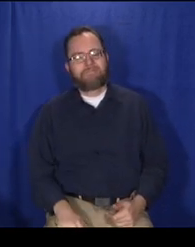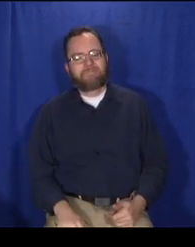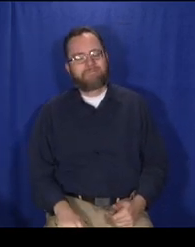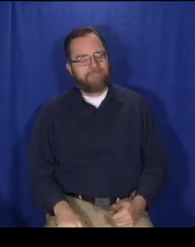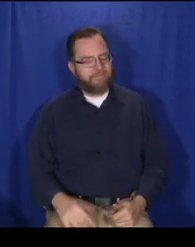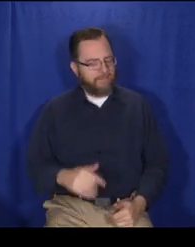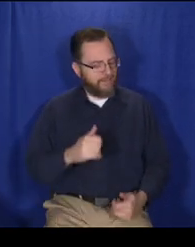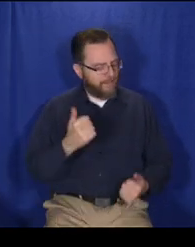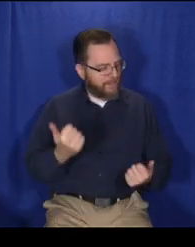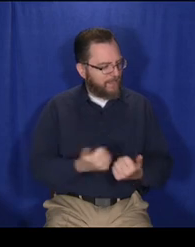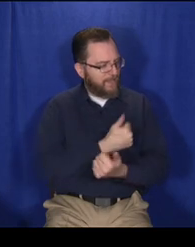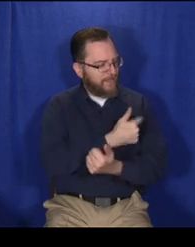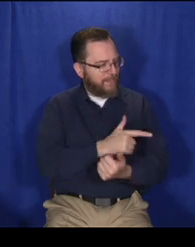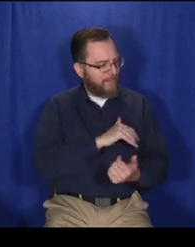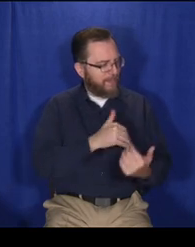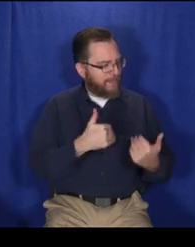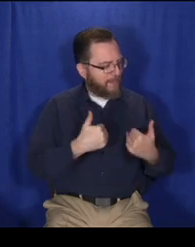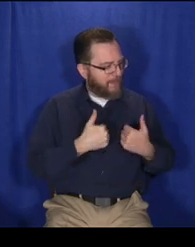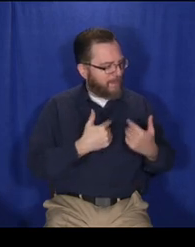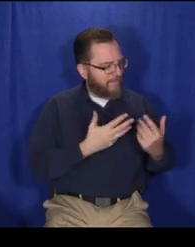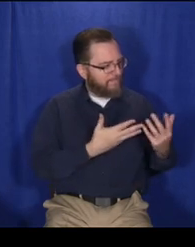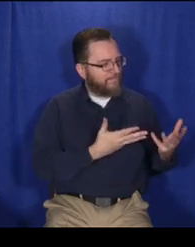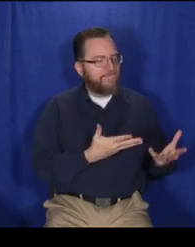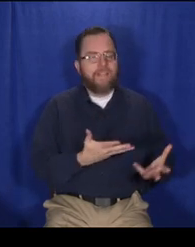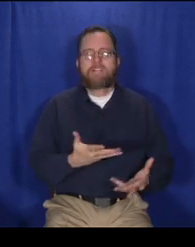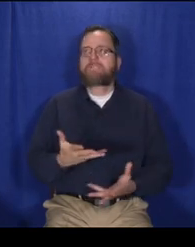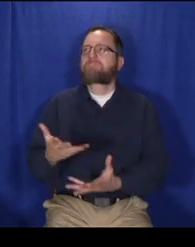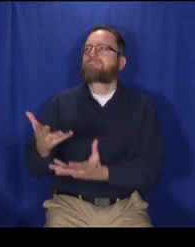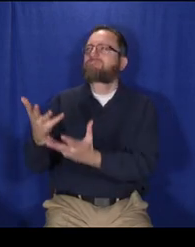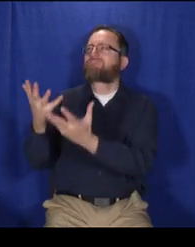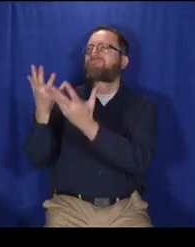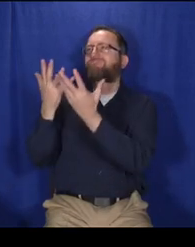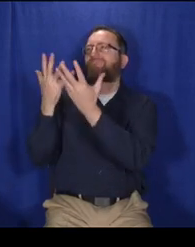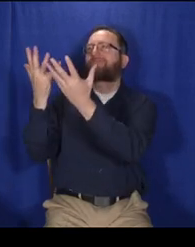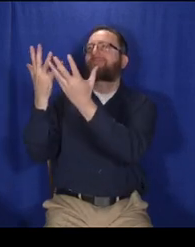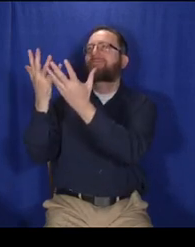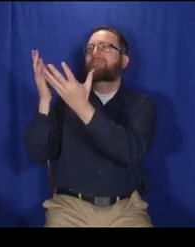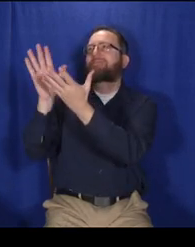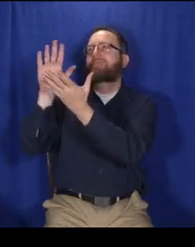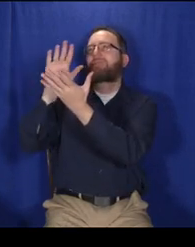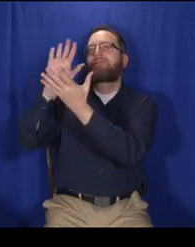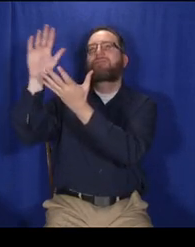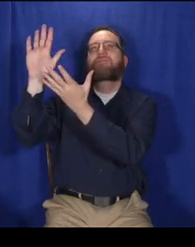You can have it all, Lord.